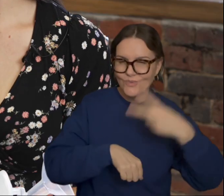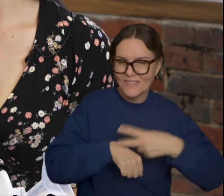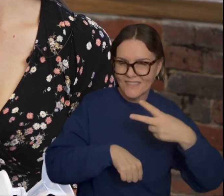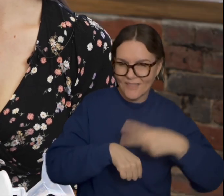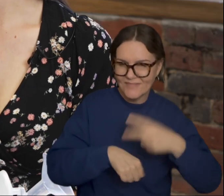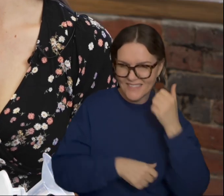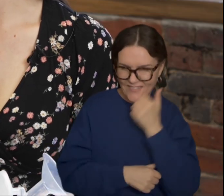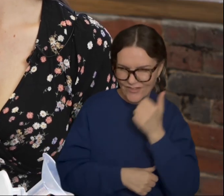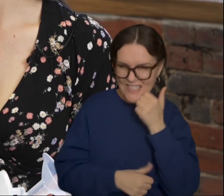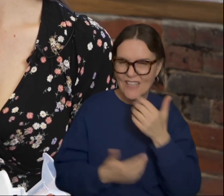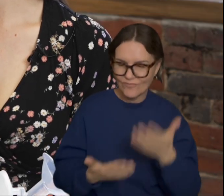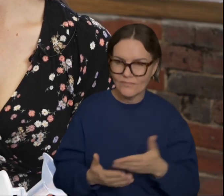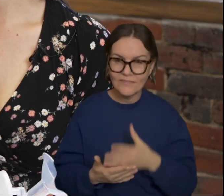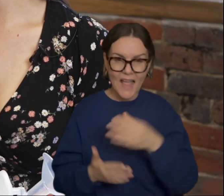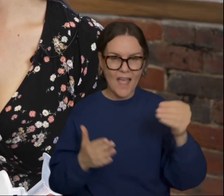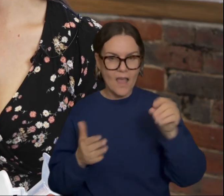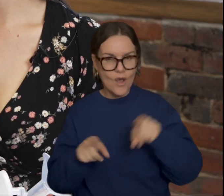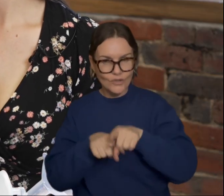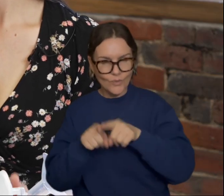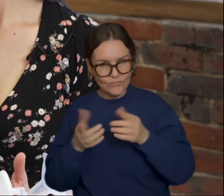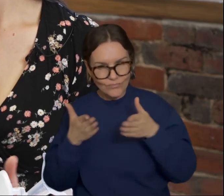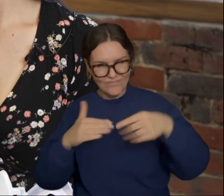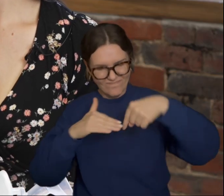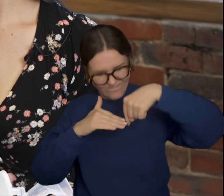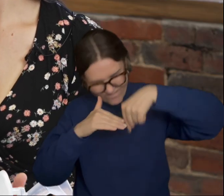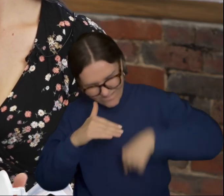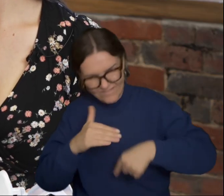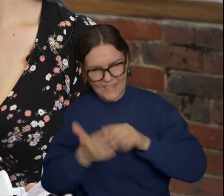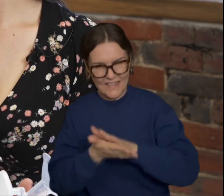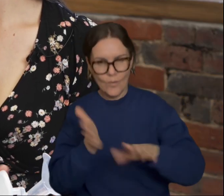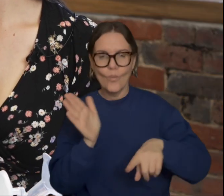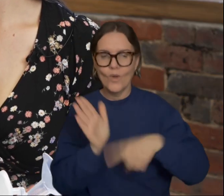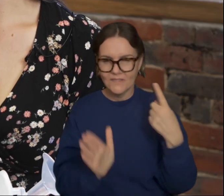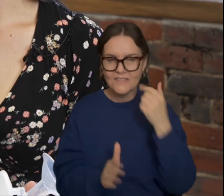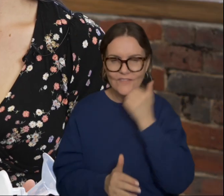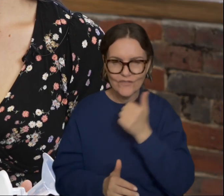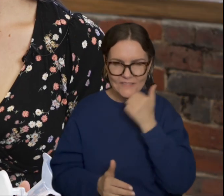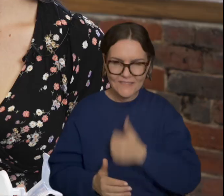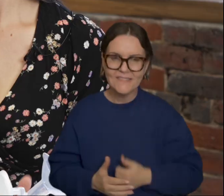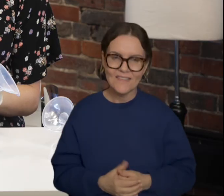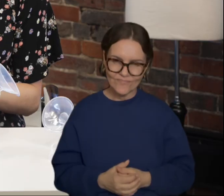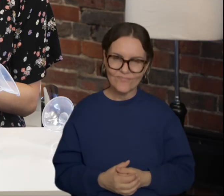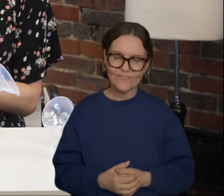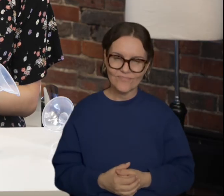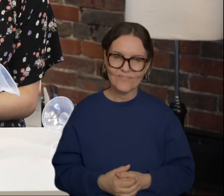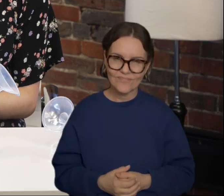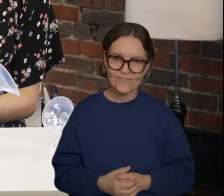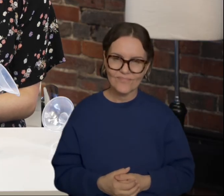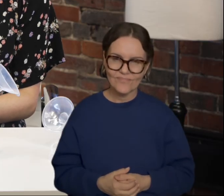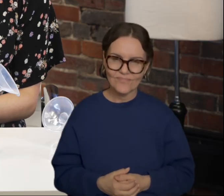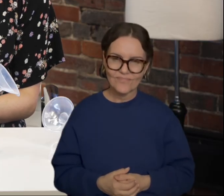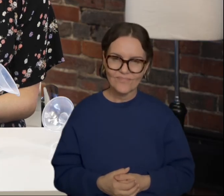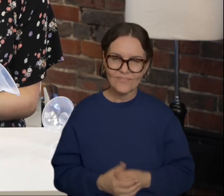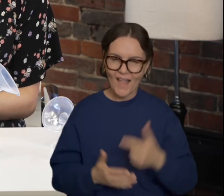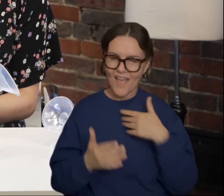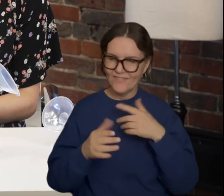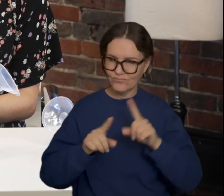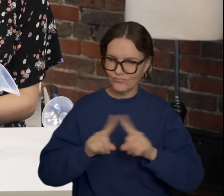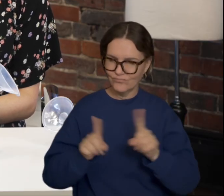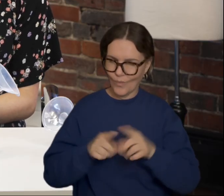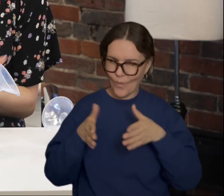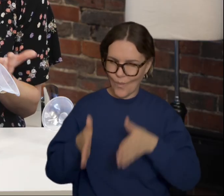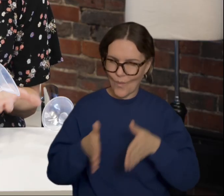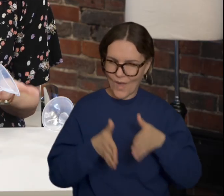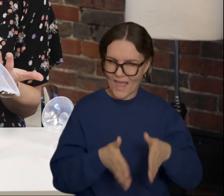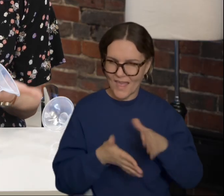also to sanitize your pump at least once a day. So Cimilre also follows those same guidelines. When you have those guidelines, there are